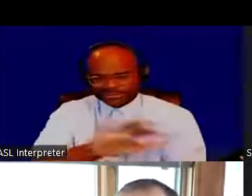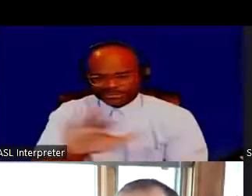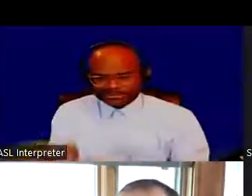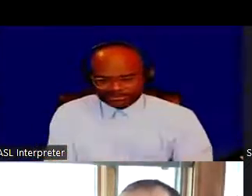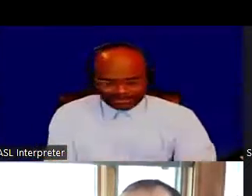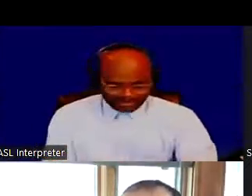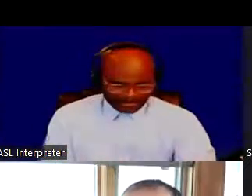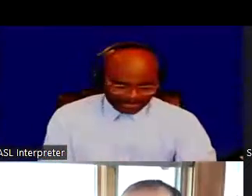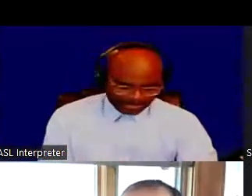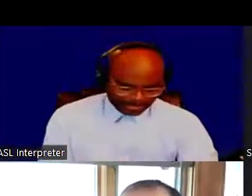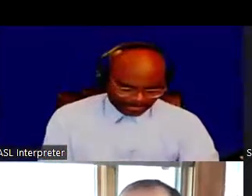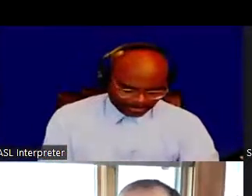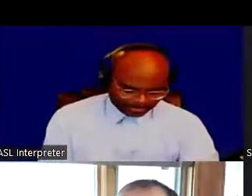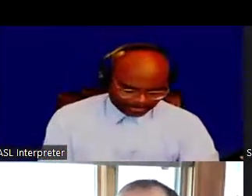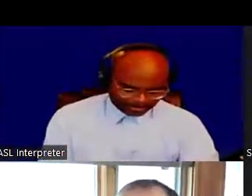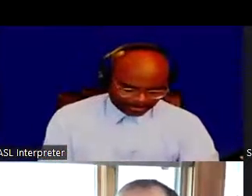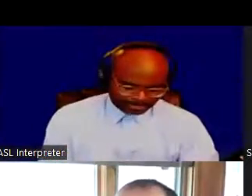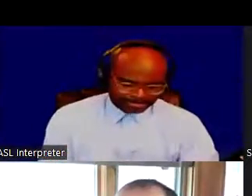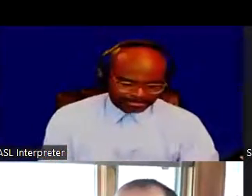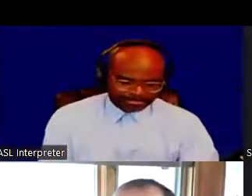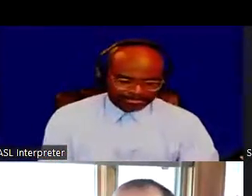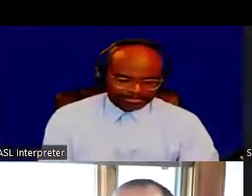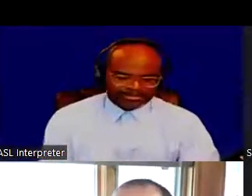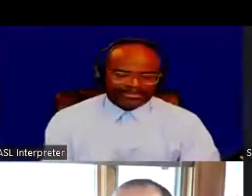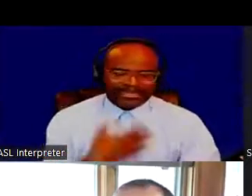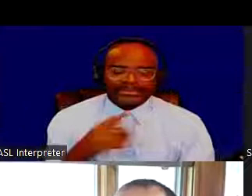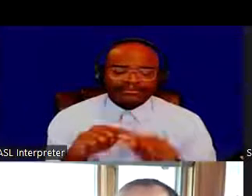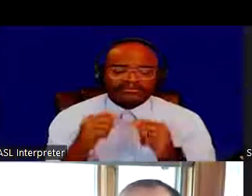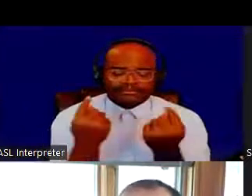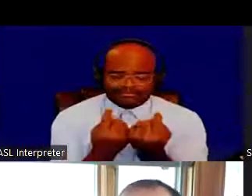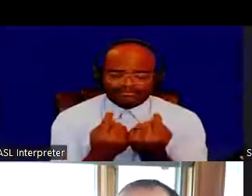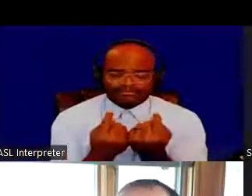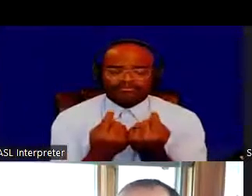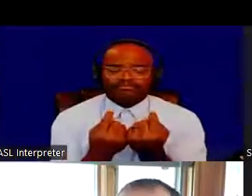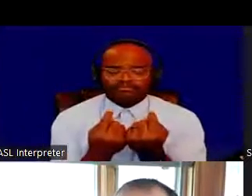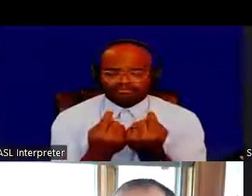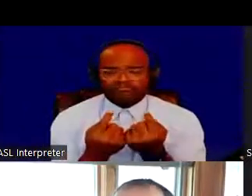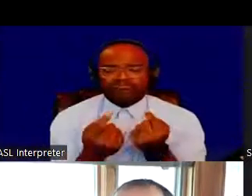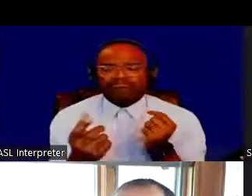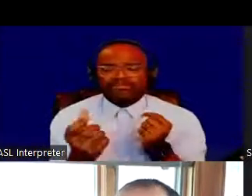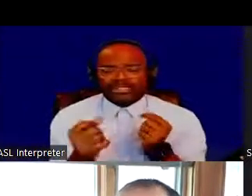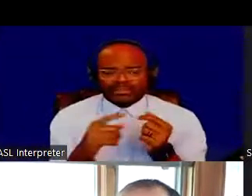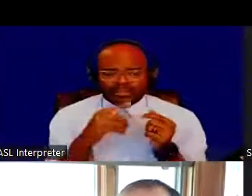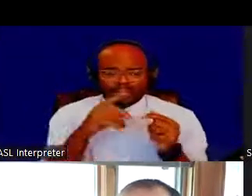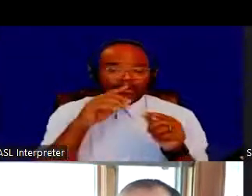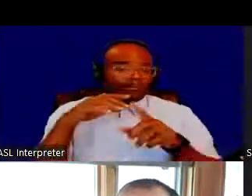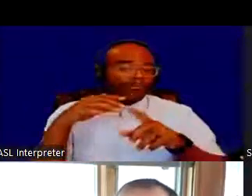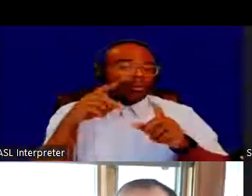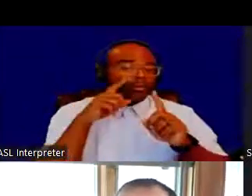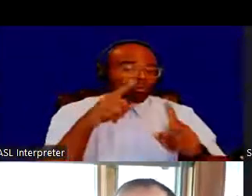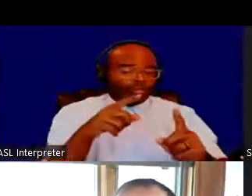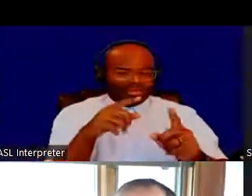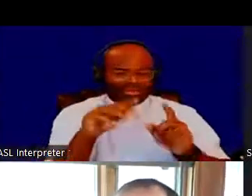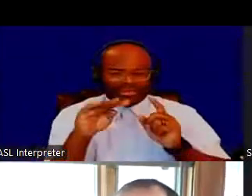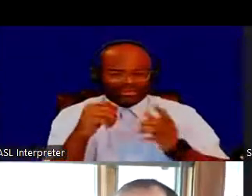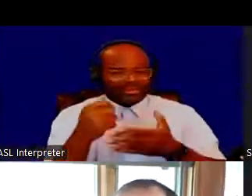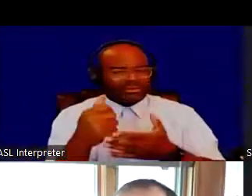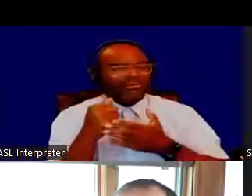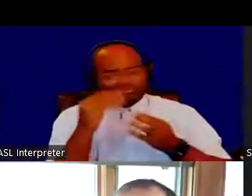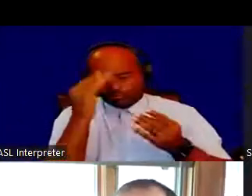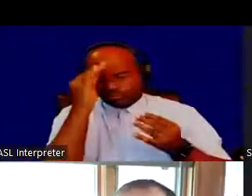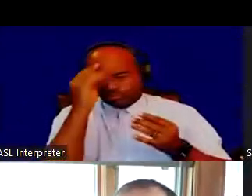Our team at NIAX has been using these adaptation menus to prompt brainstorming and to help land managers develop their